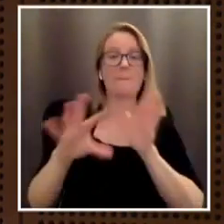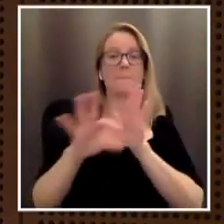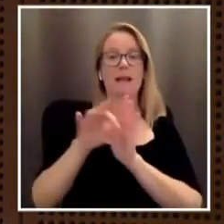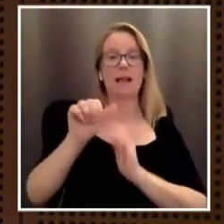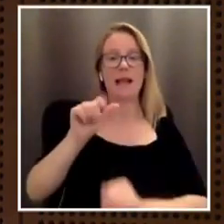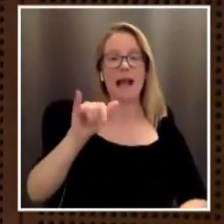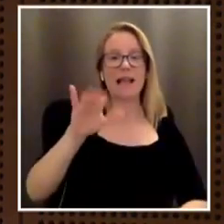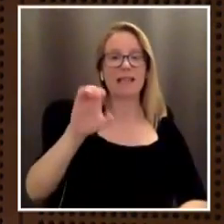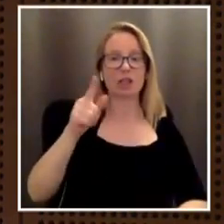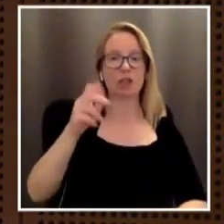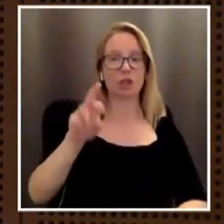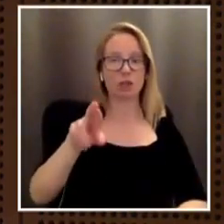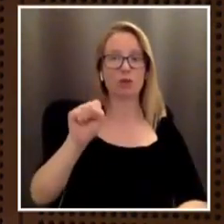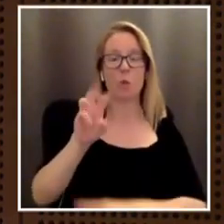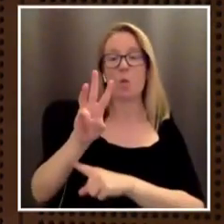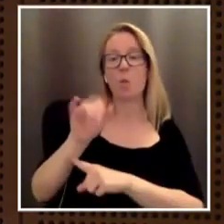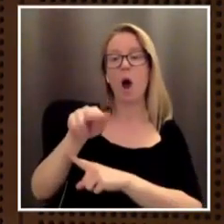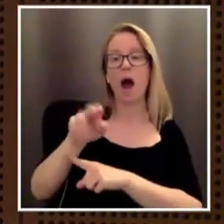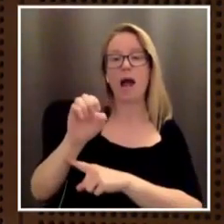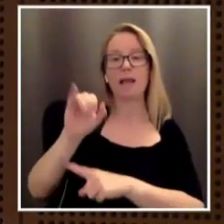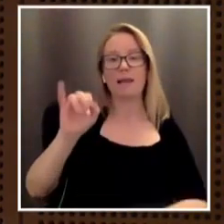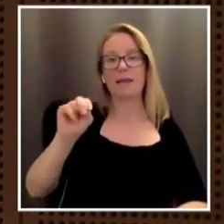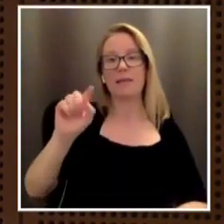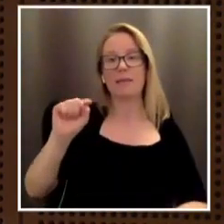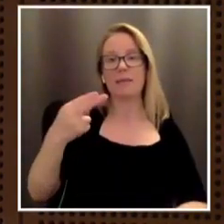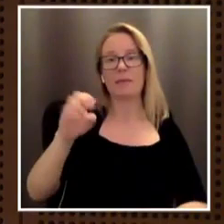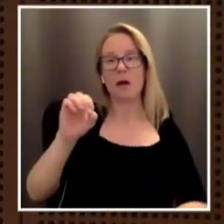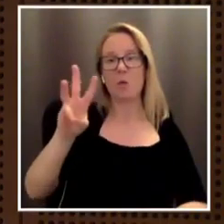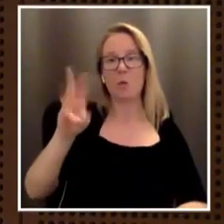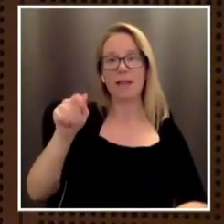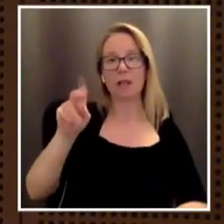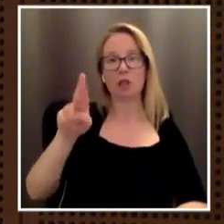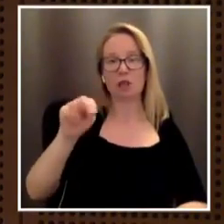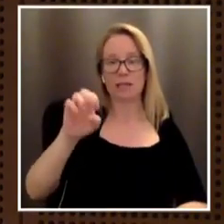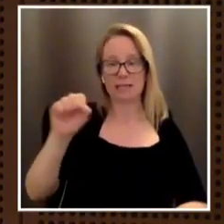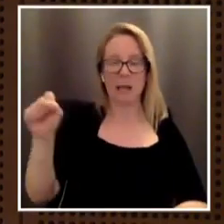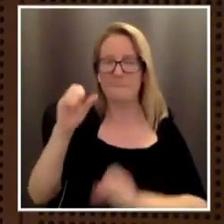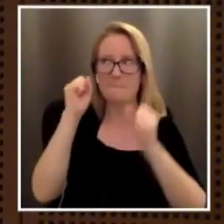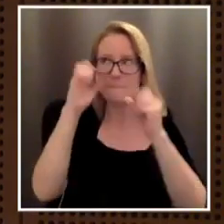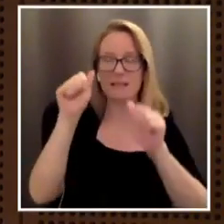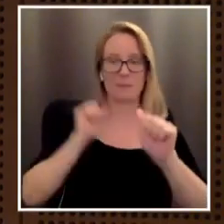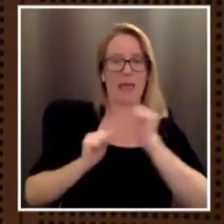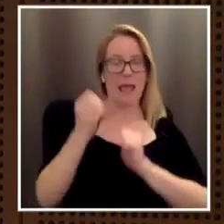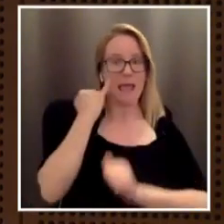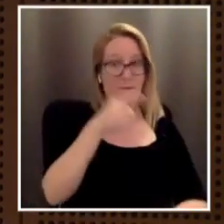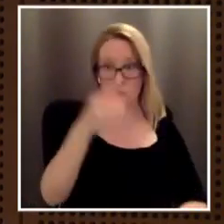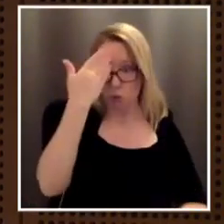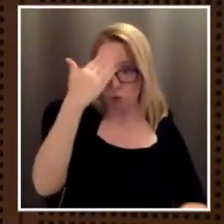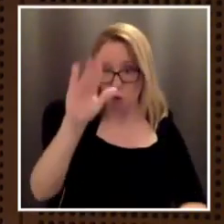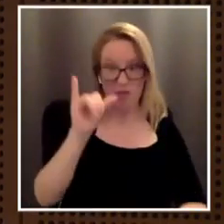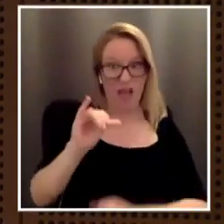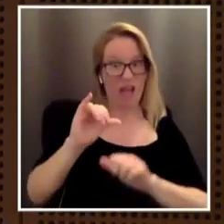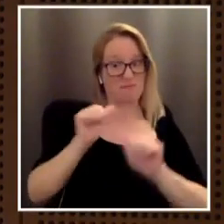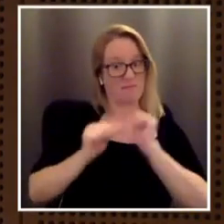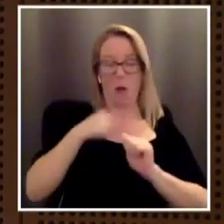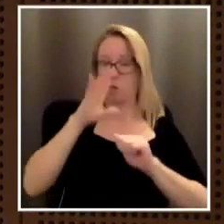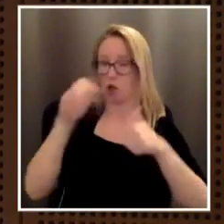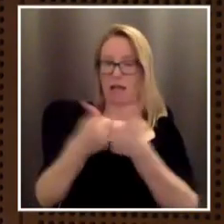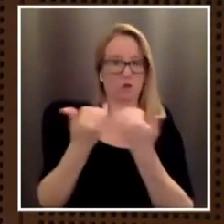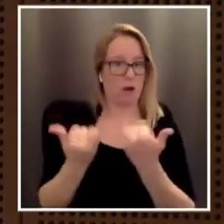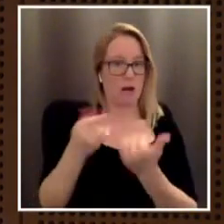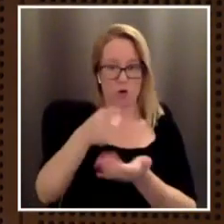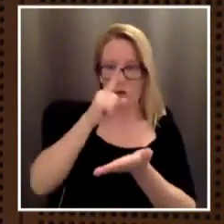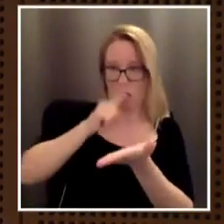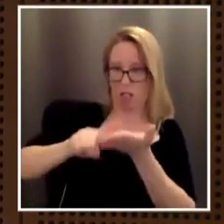Childress's Wine in the Wilderness. It's an amazing play, and if you're unfamiliar with it, I challenge you right now to go and look